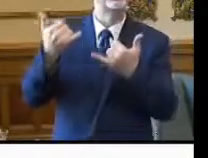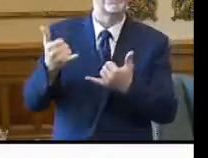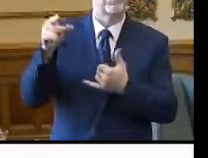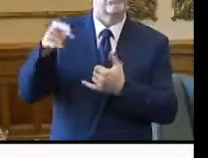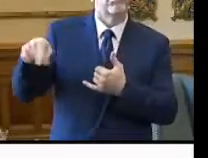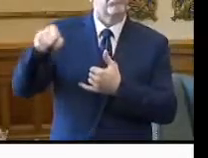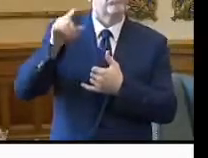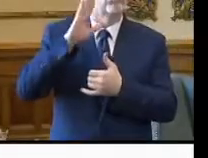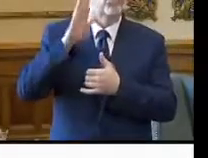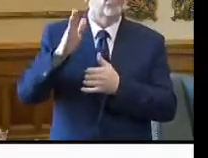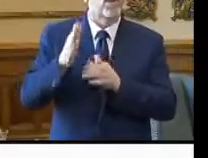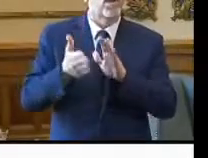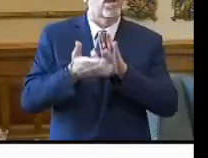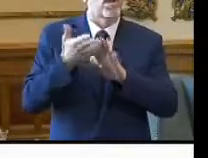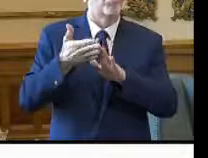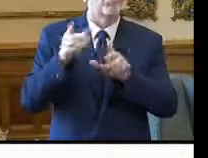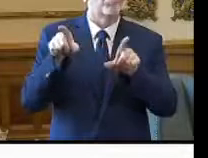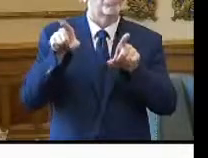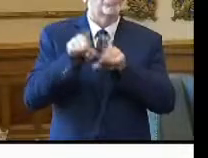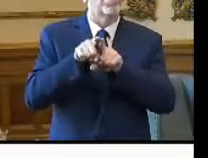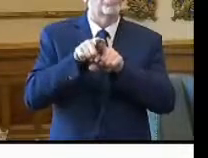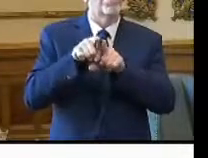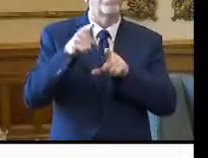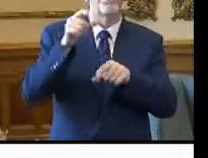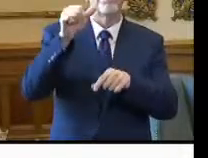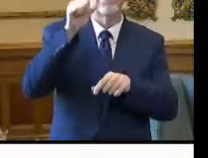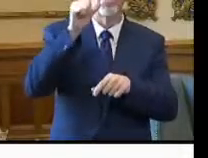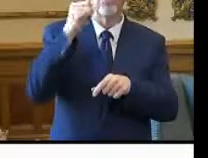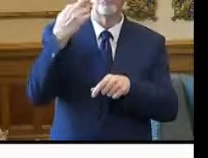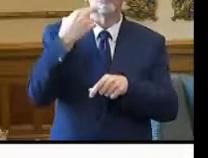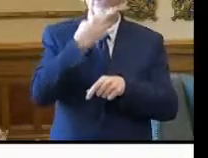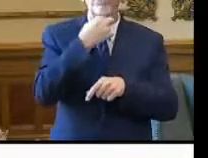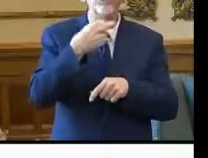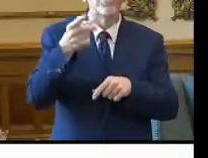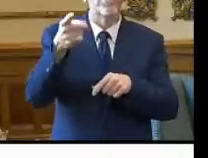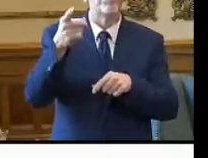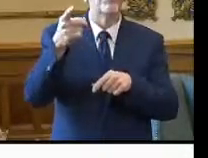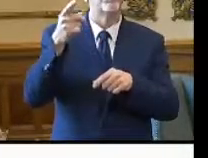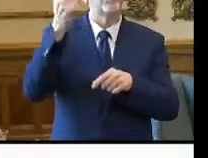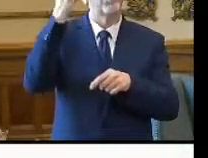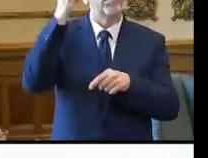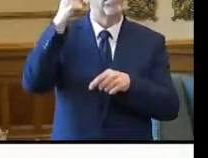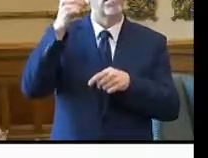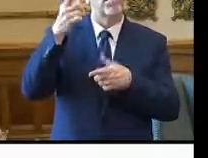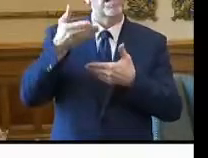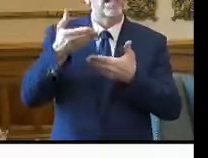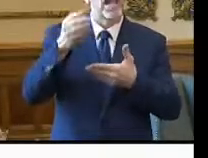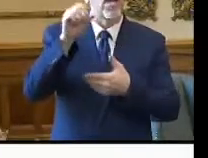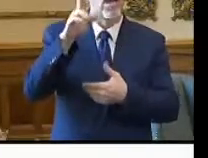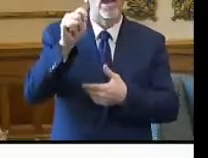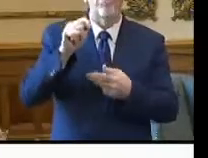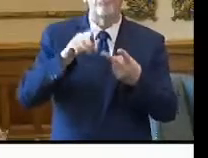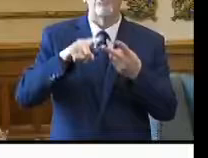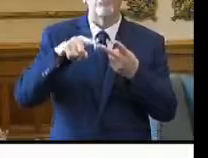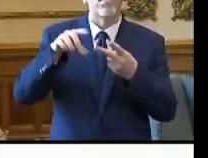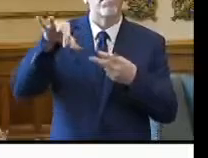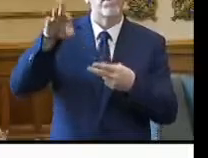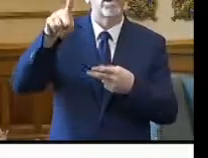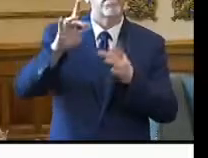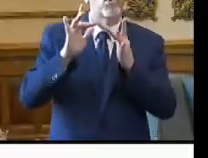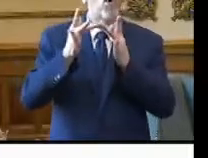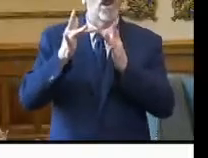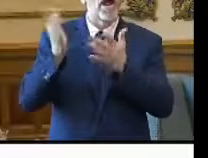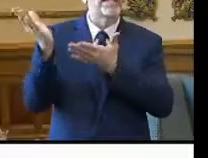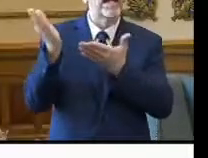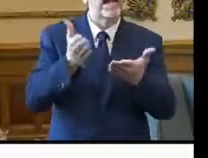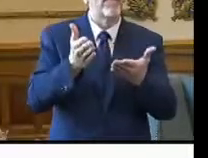operate just like our bars and our restaurants are doing. That's carry out, curbside, online